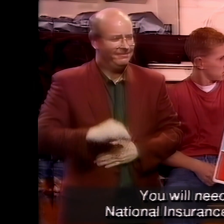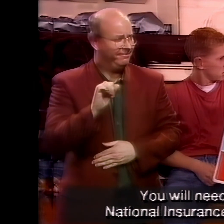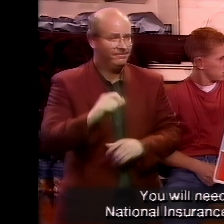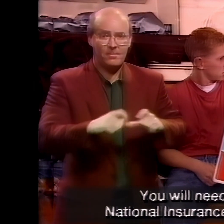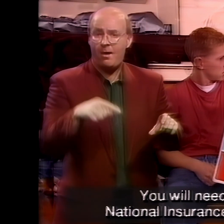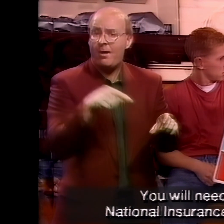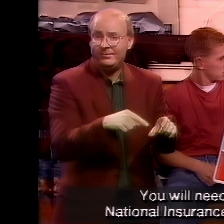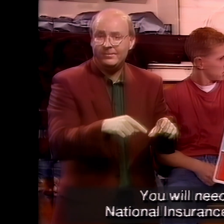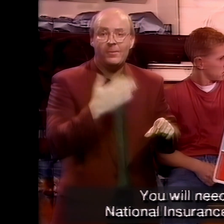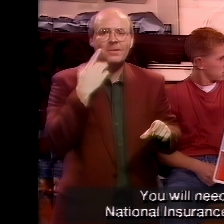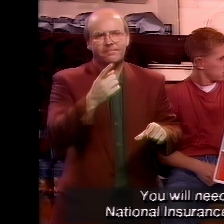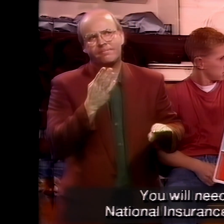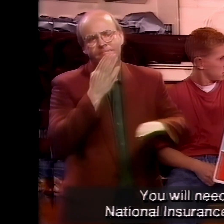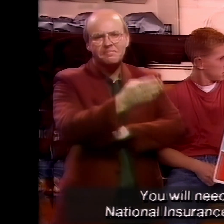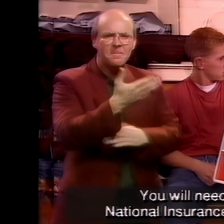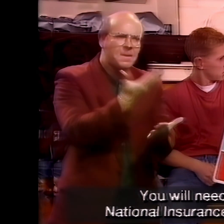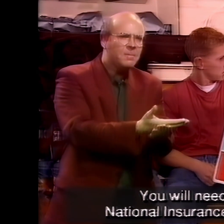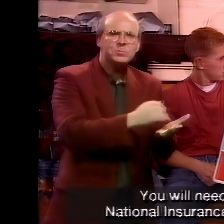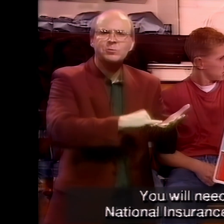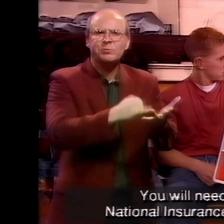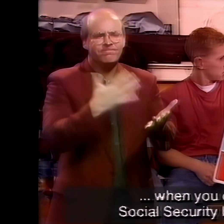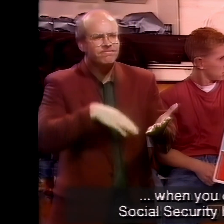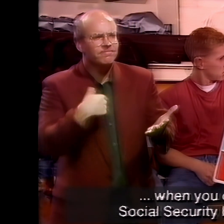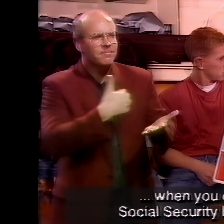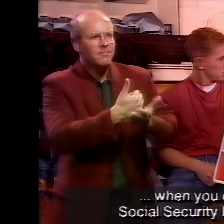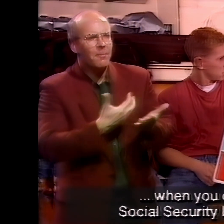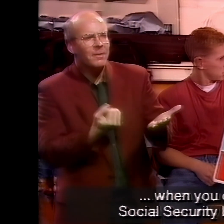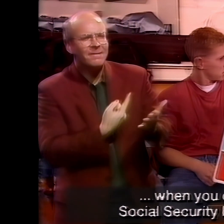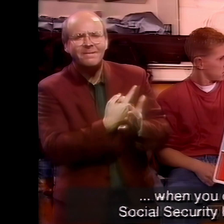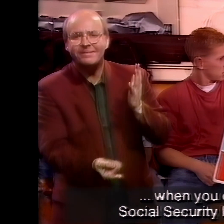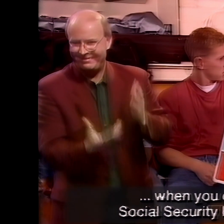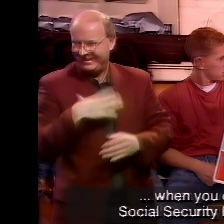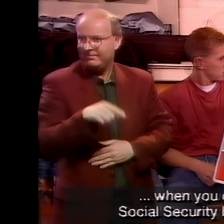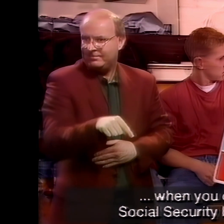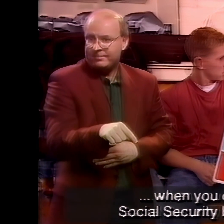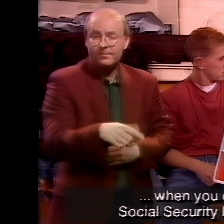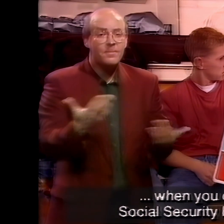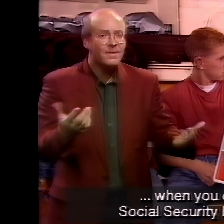You will need your national insurance number when you claim social security benefits.